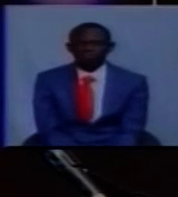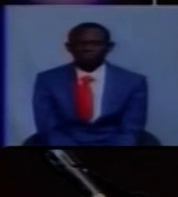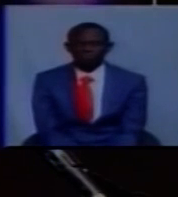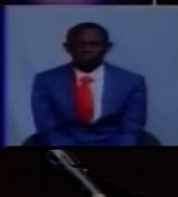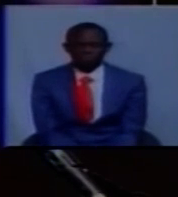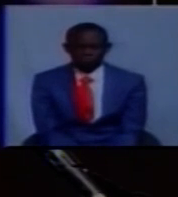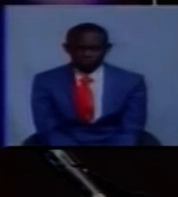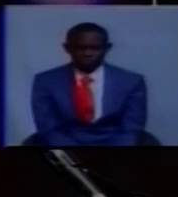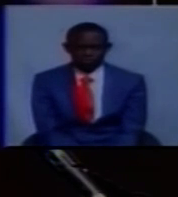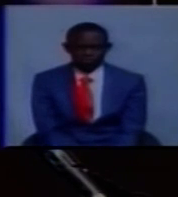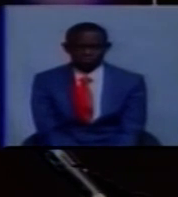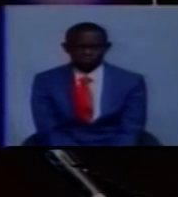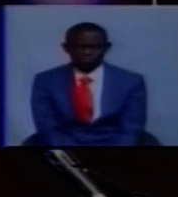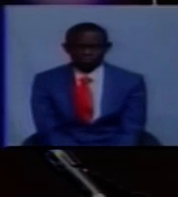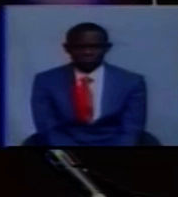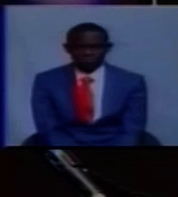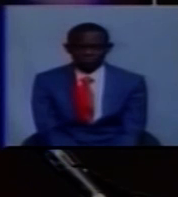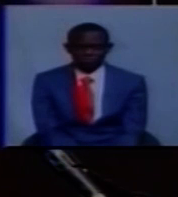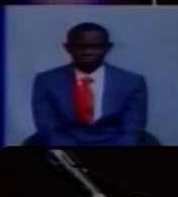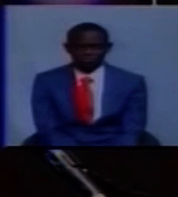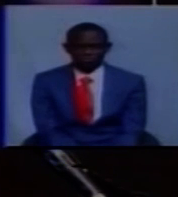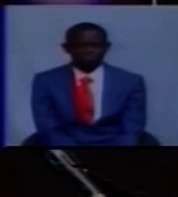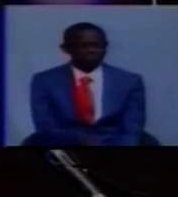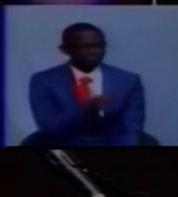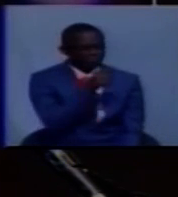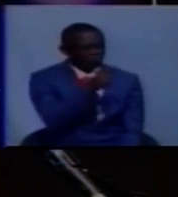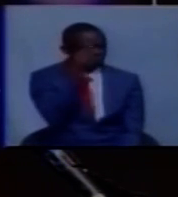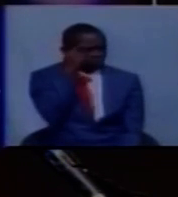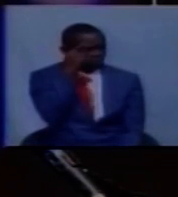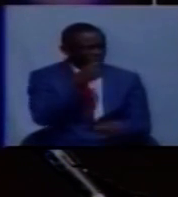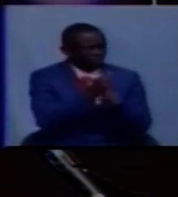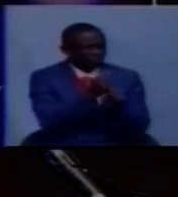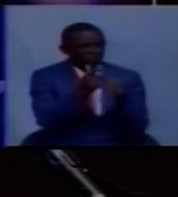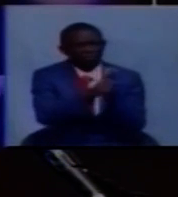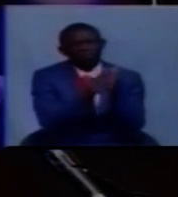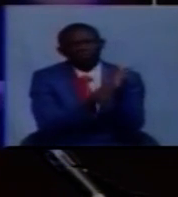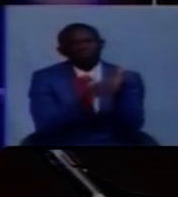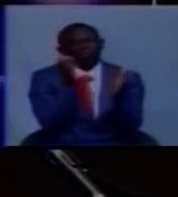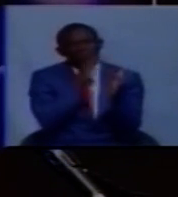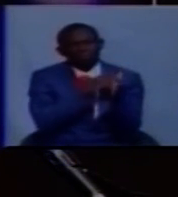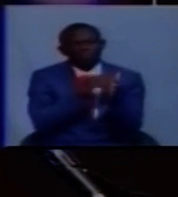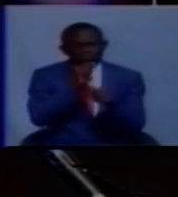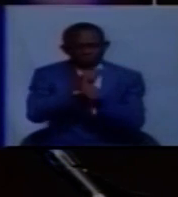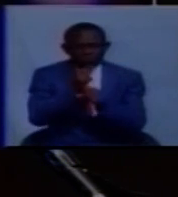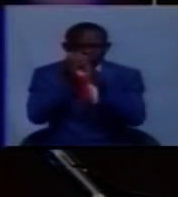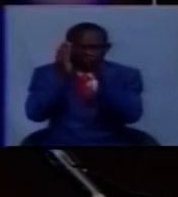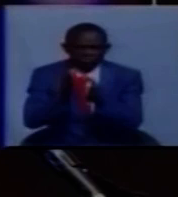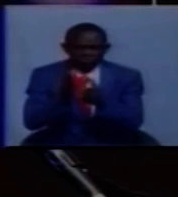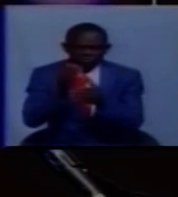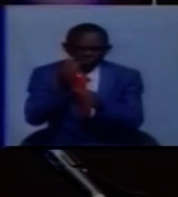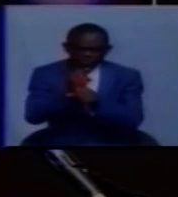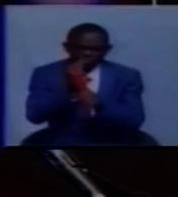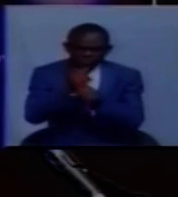of engaging workers on casual basis. What are the consequences of people that will not abide by this